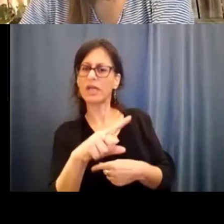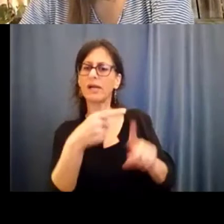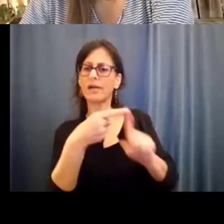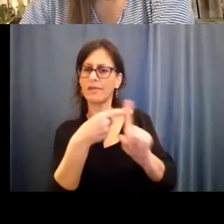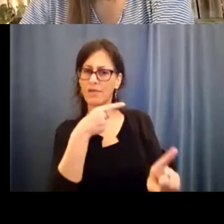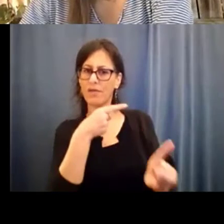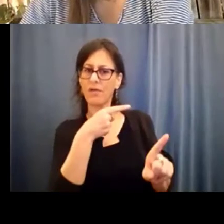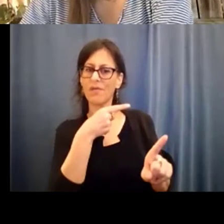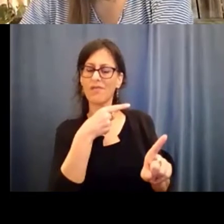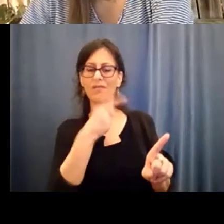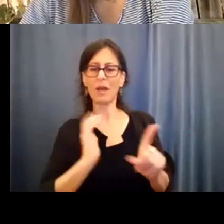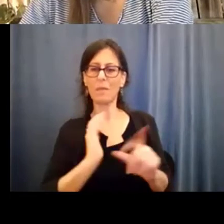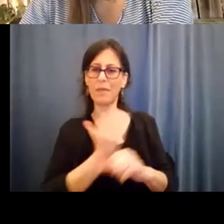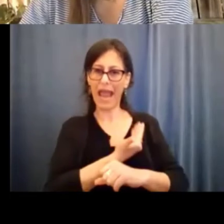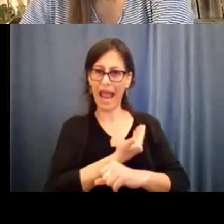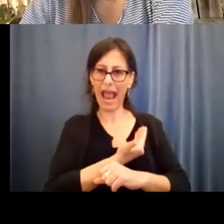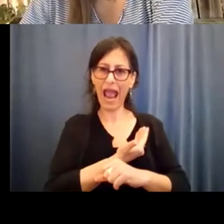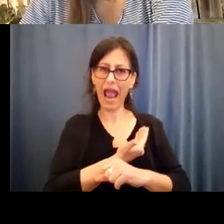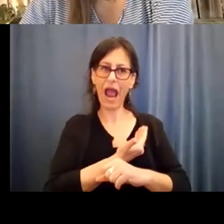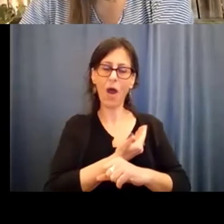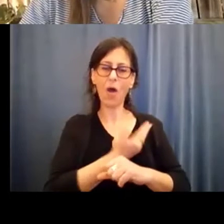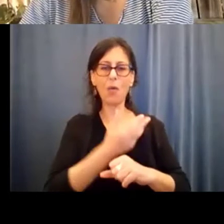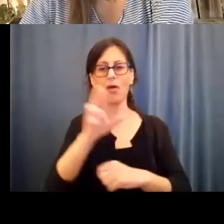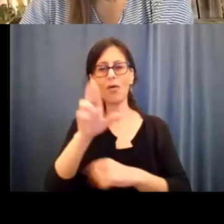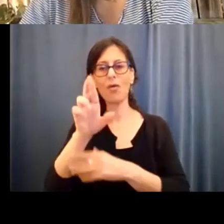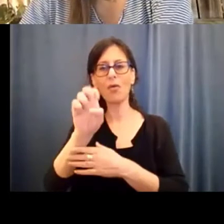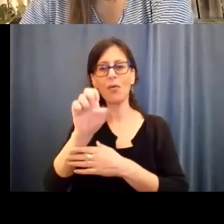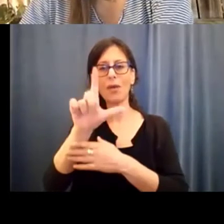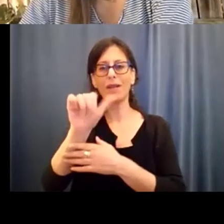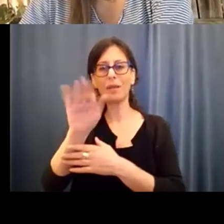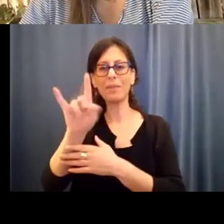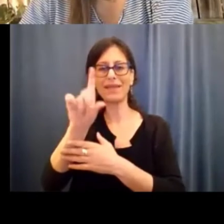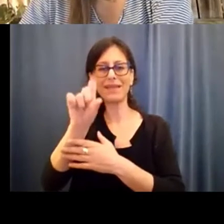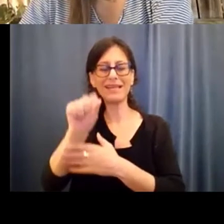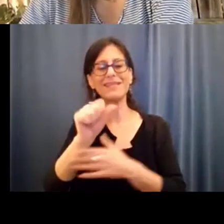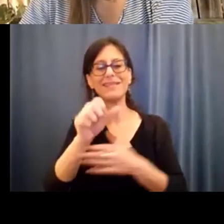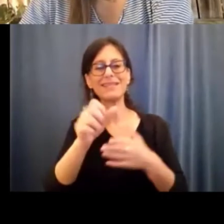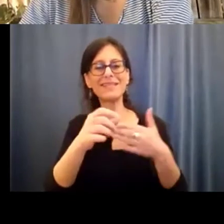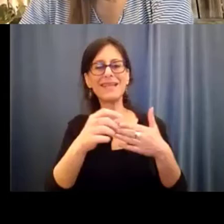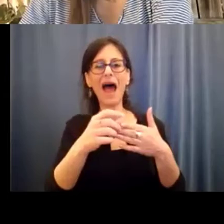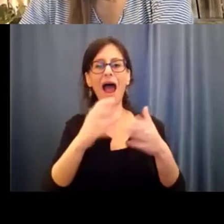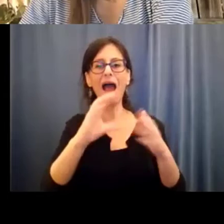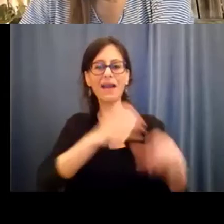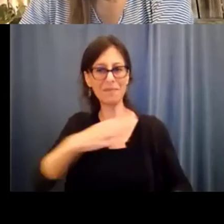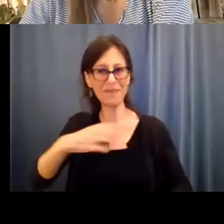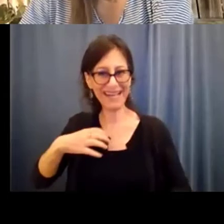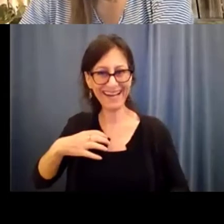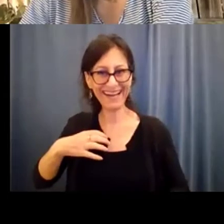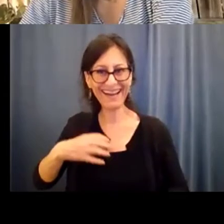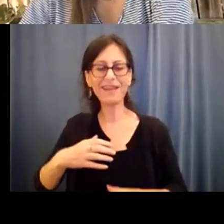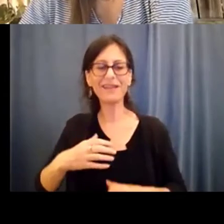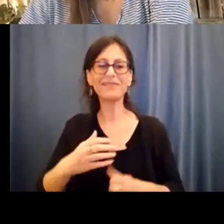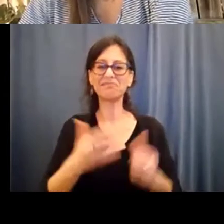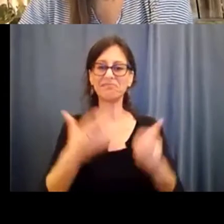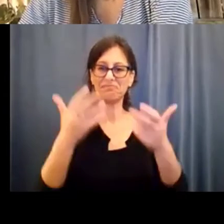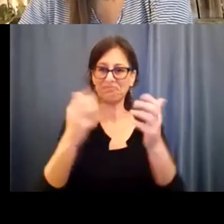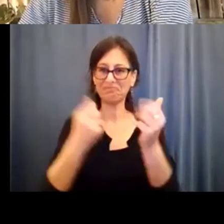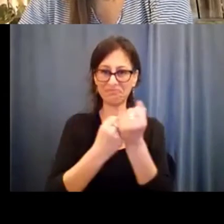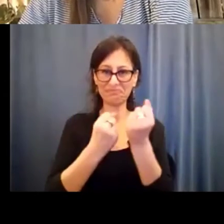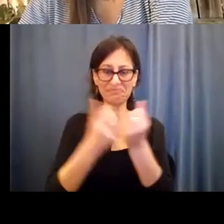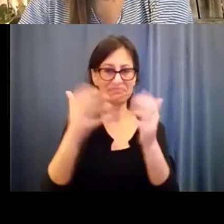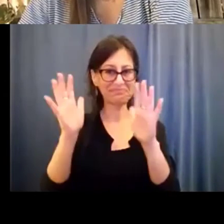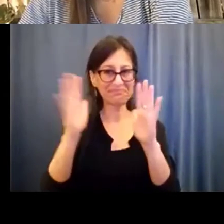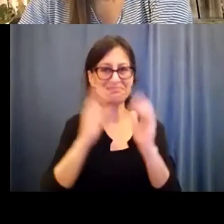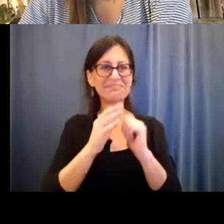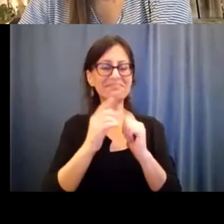have from our esteemed ReelAbilities steering committee. Shout out to all those individuals